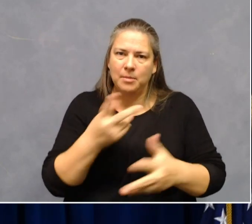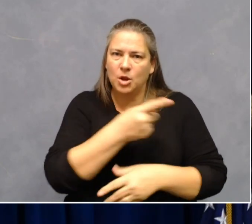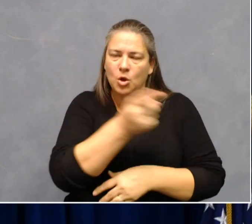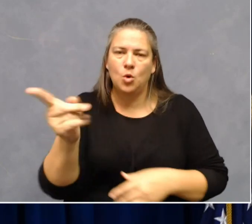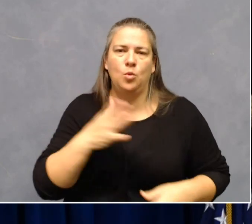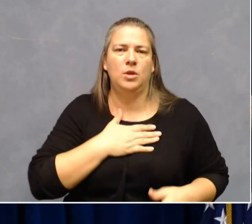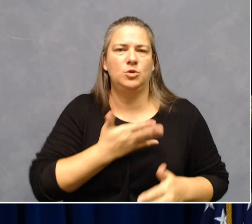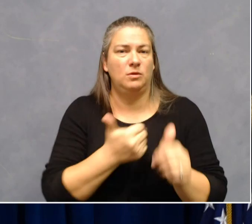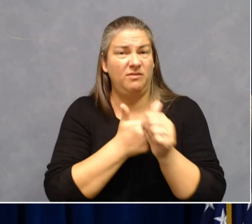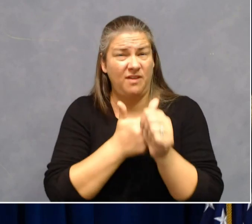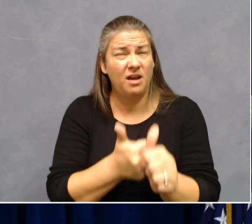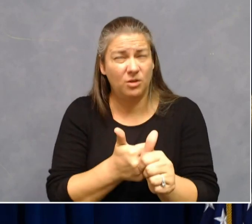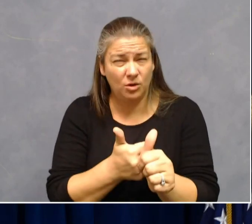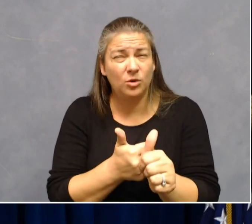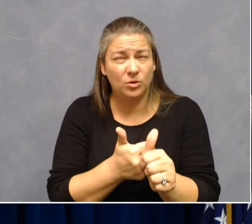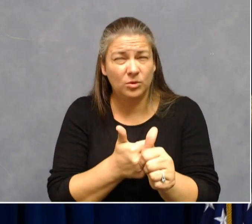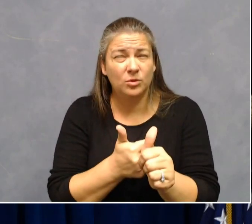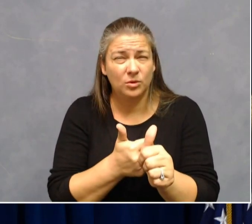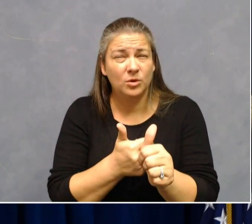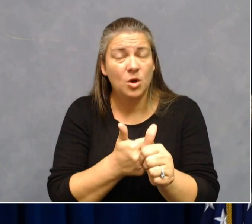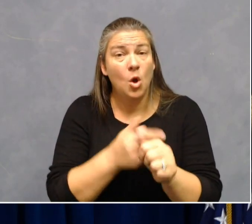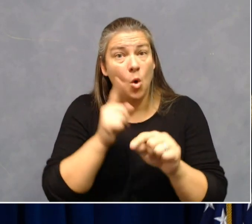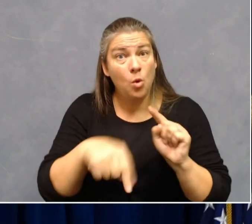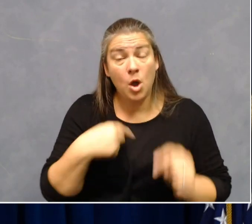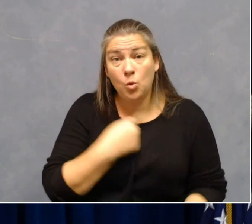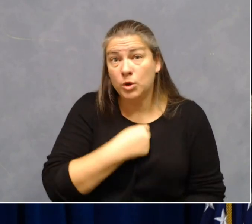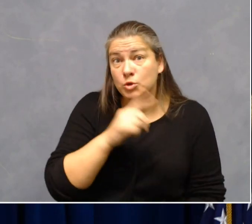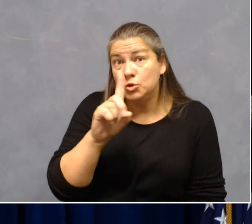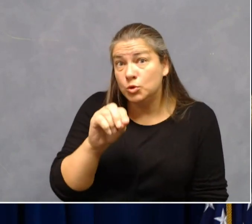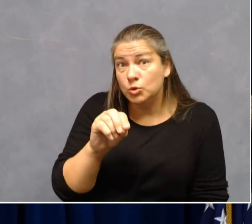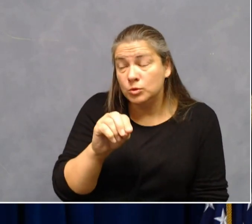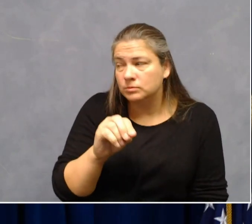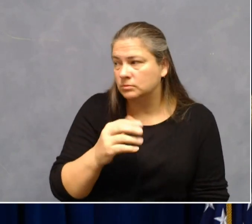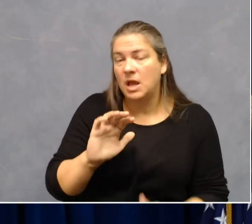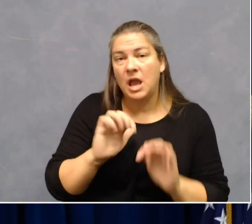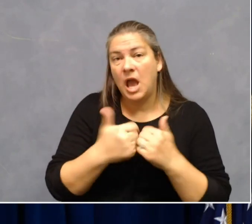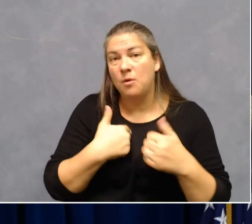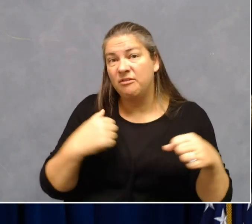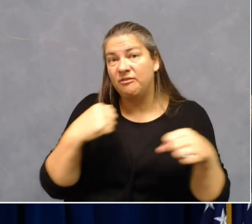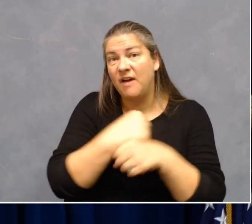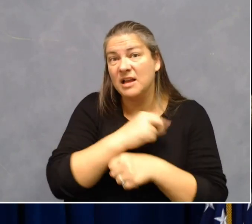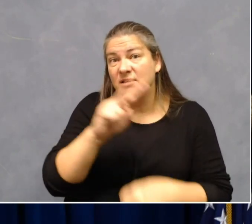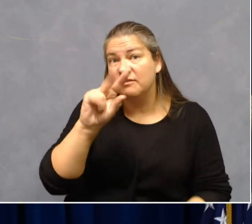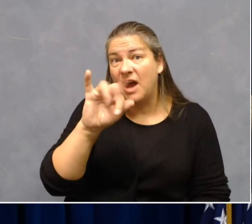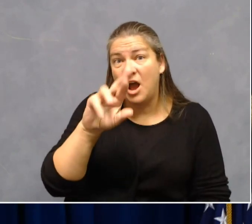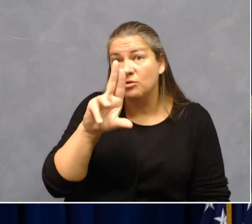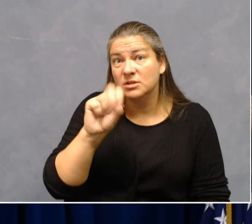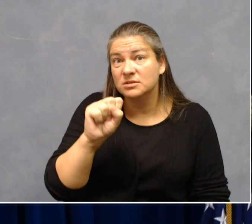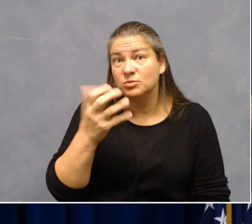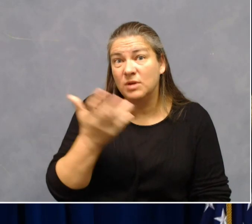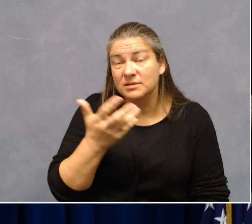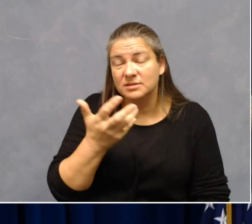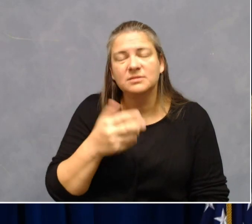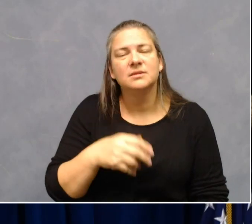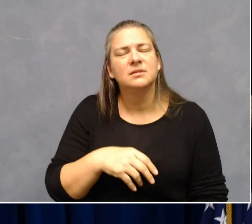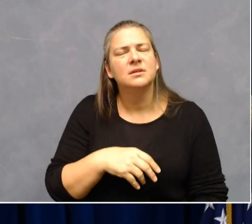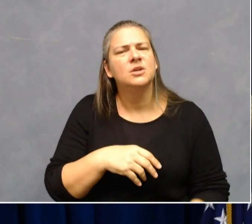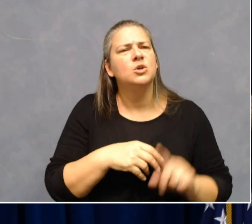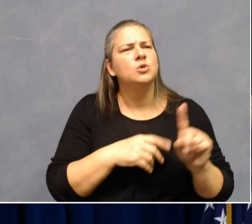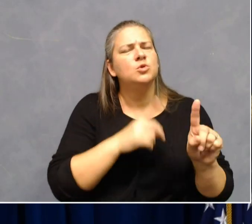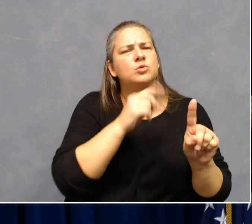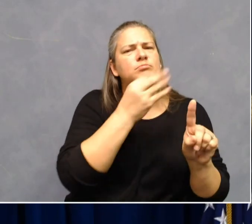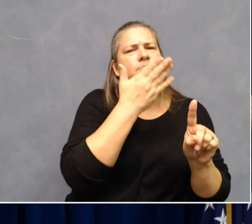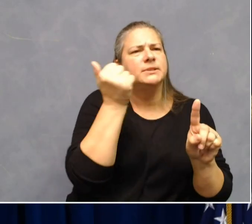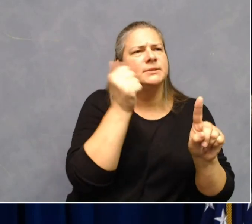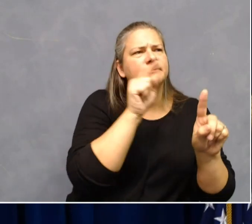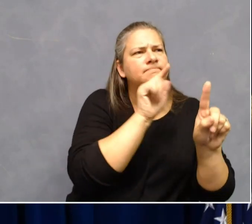The effectiveness of what we do, how we fight this virus, is a simple math equation. It's having the best practices, and this could be